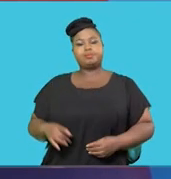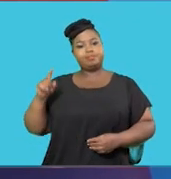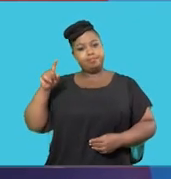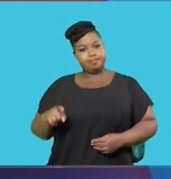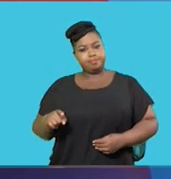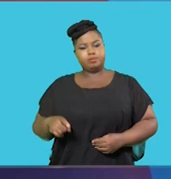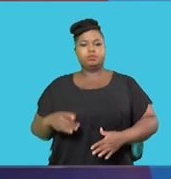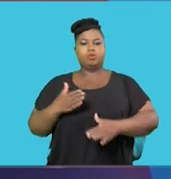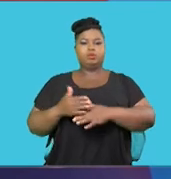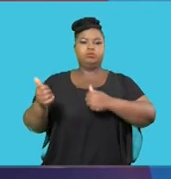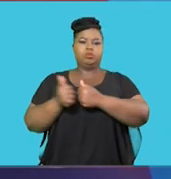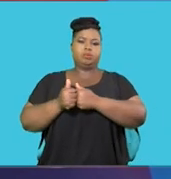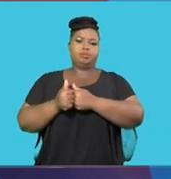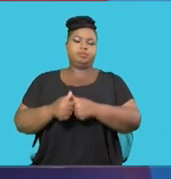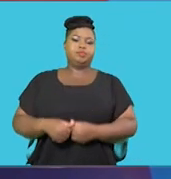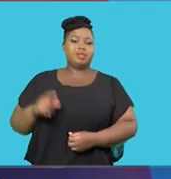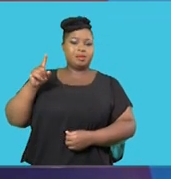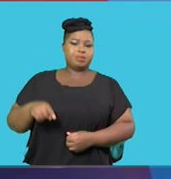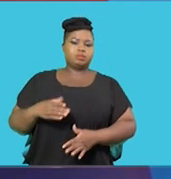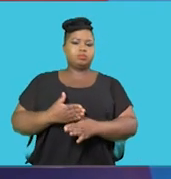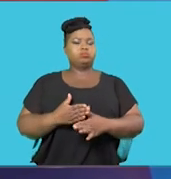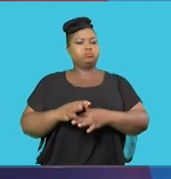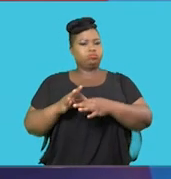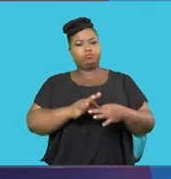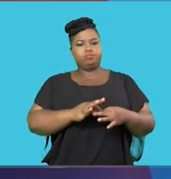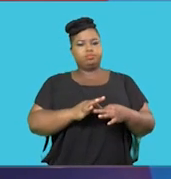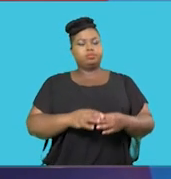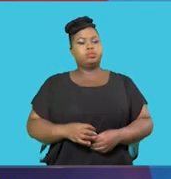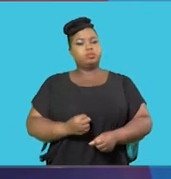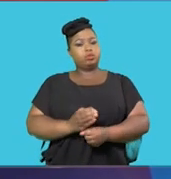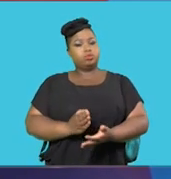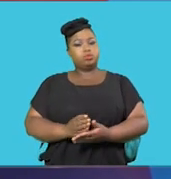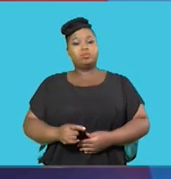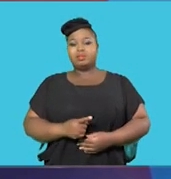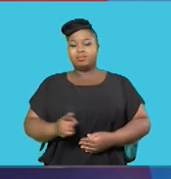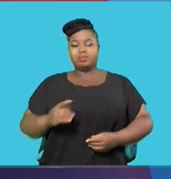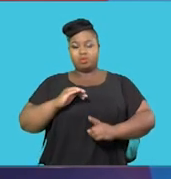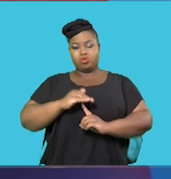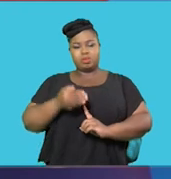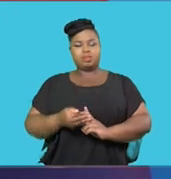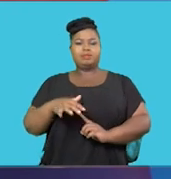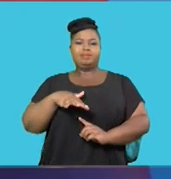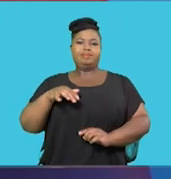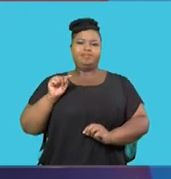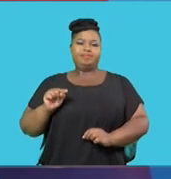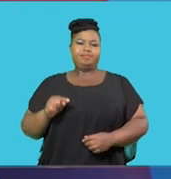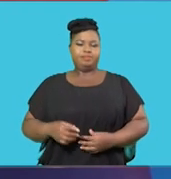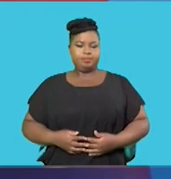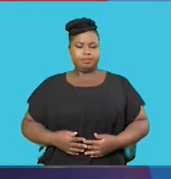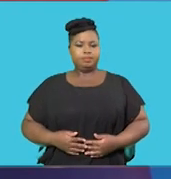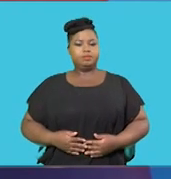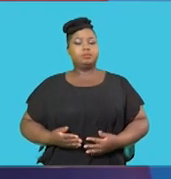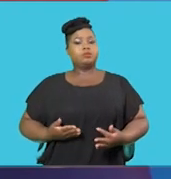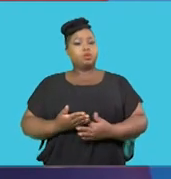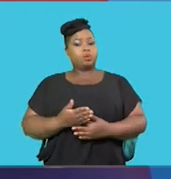must work together and must collaborate to protect this critical space. Through